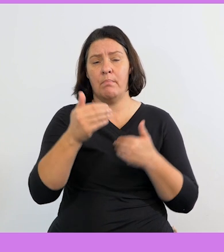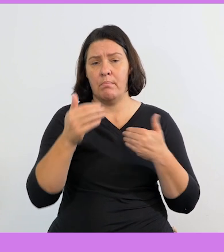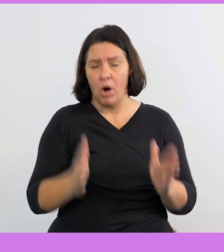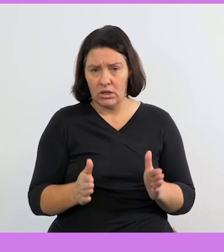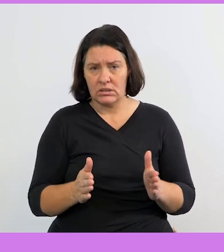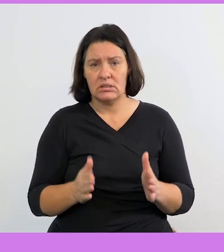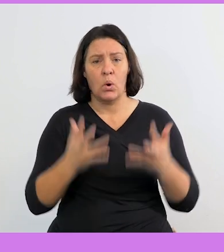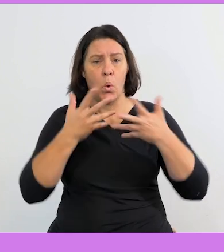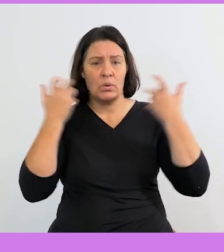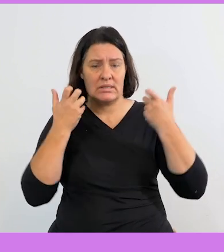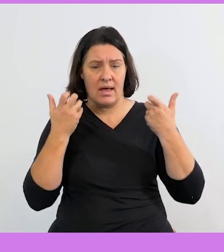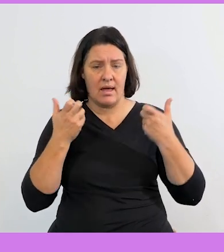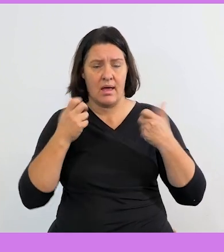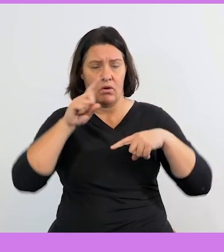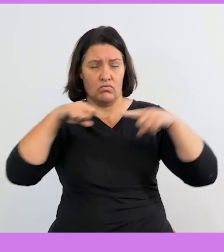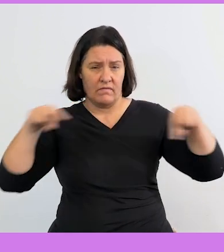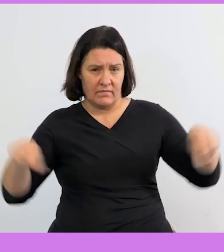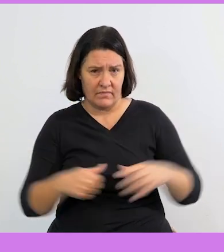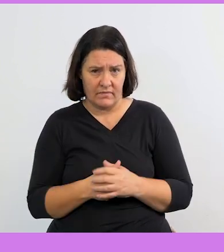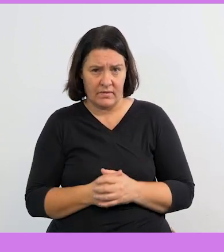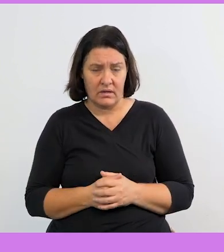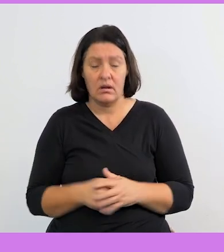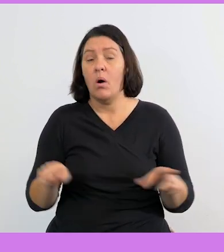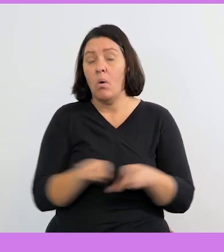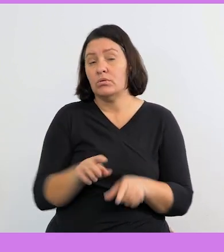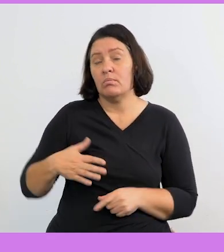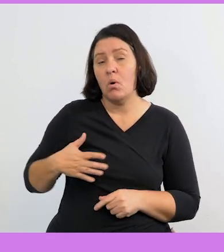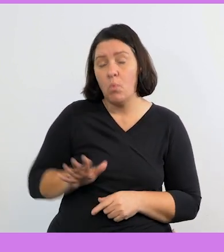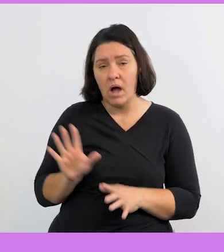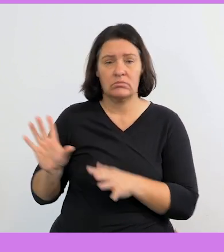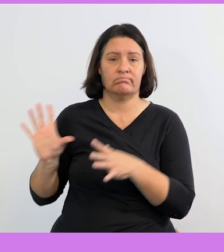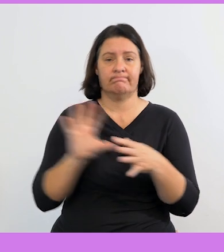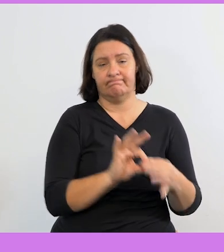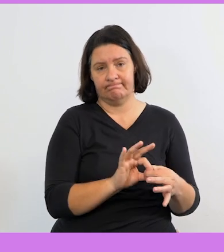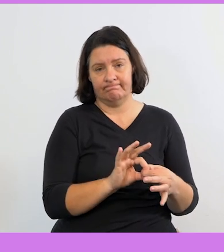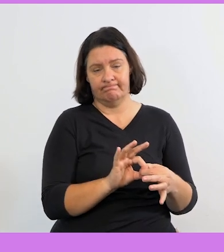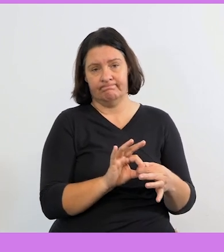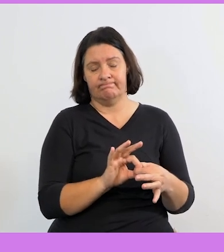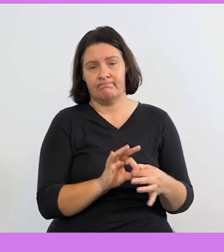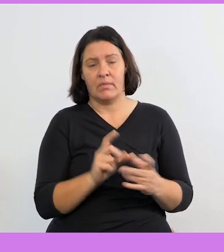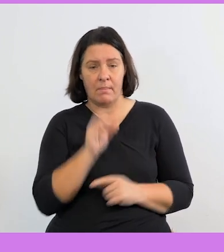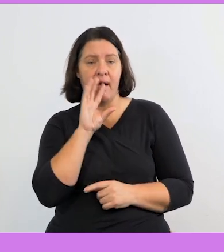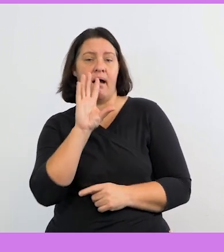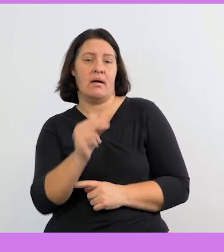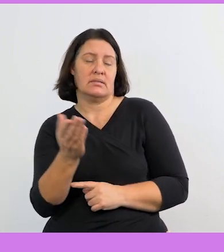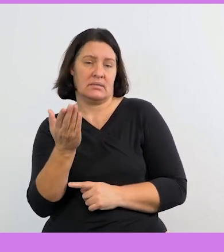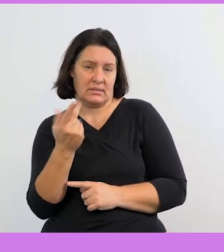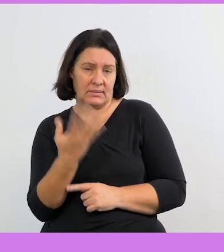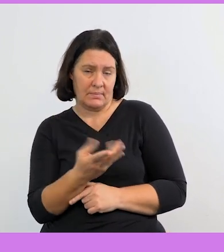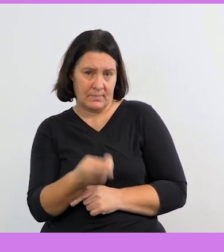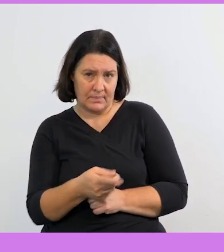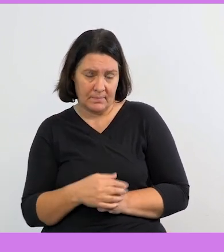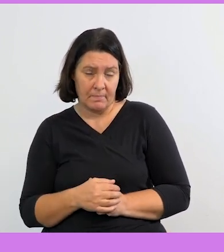and whisker plot, a box and whisker graph. Now, I also want to connect this to what I've asked you